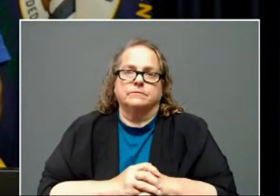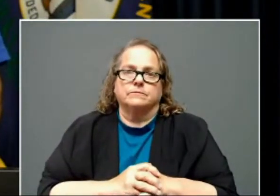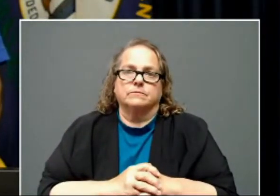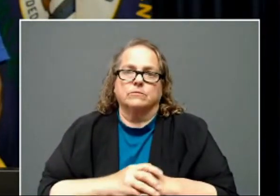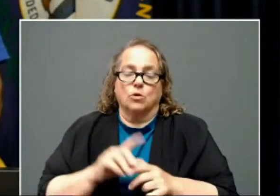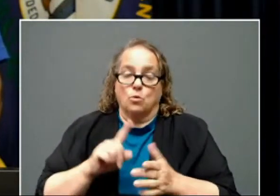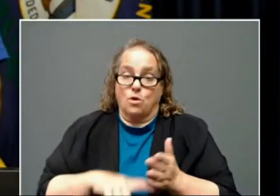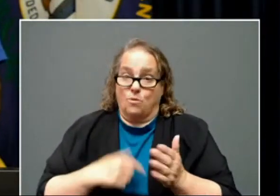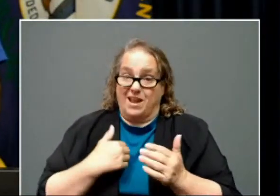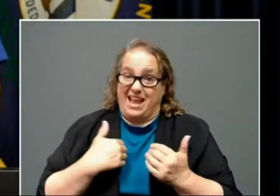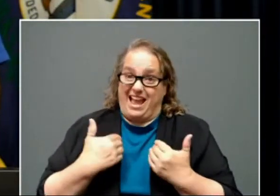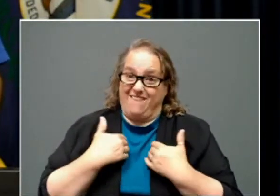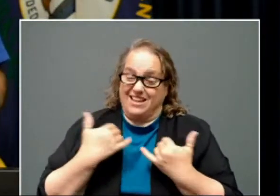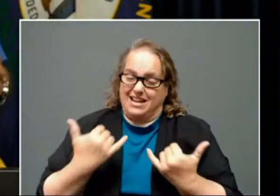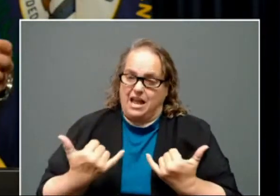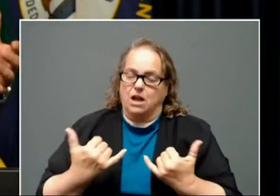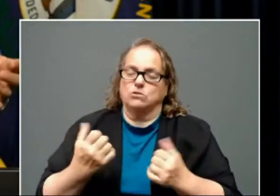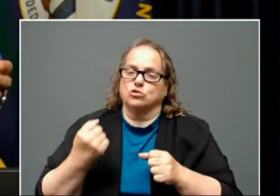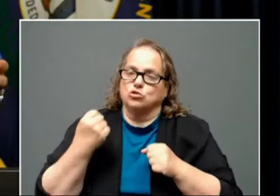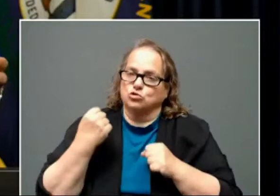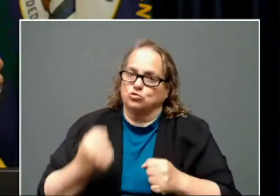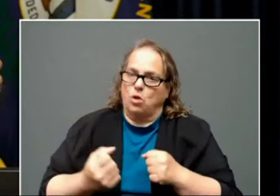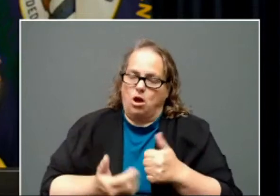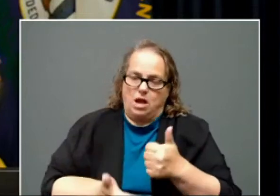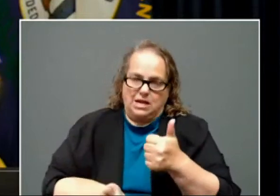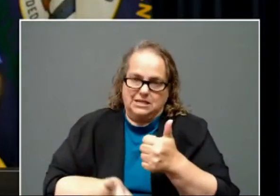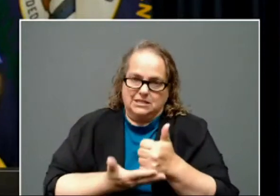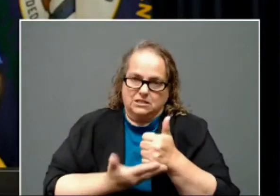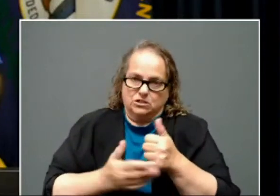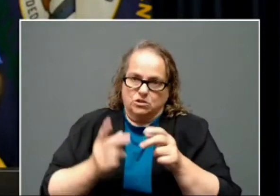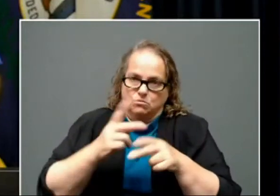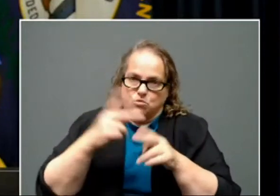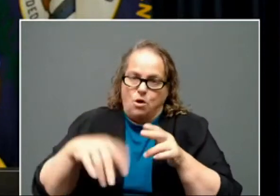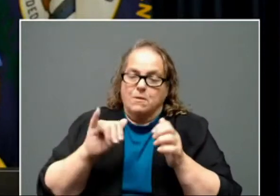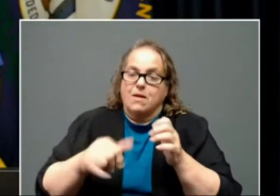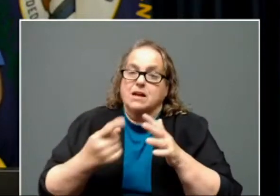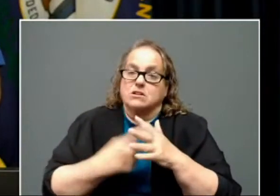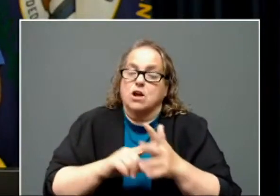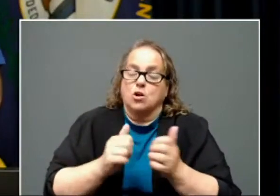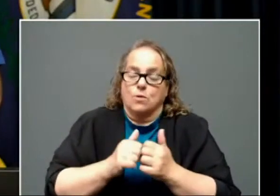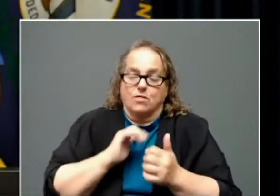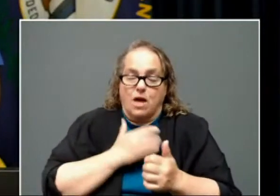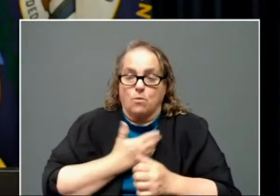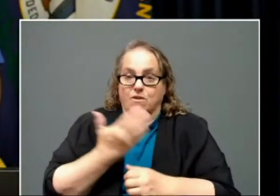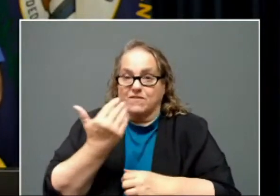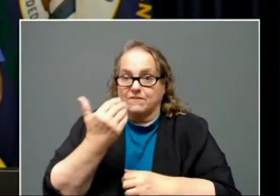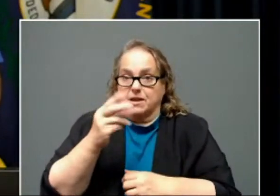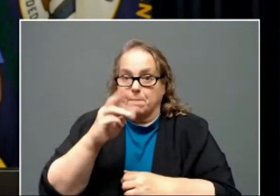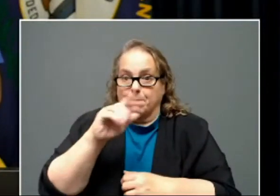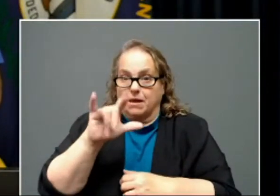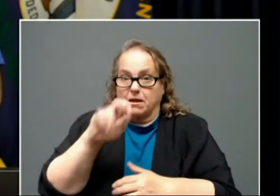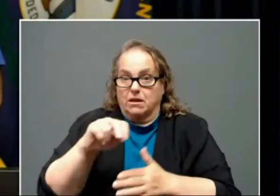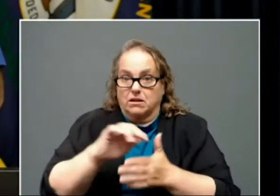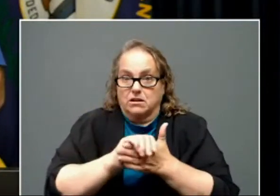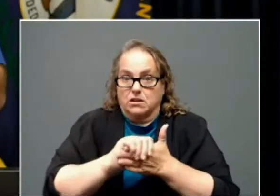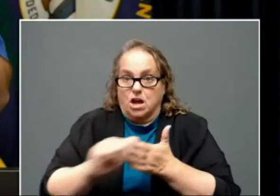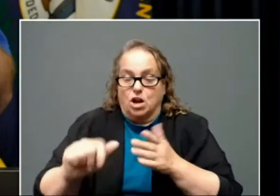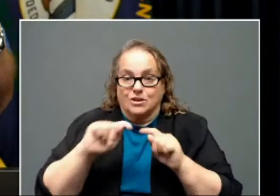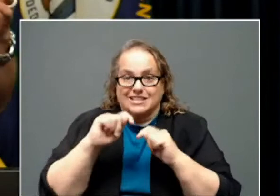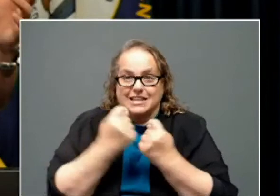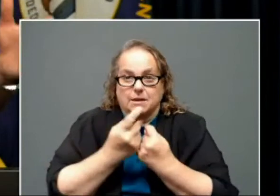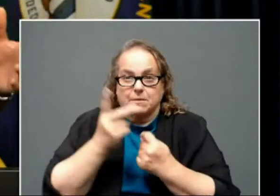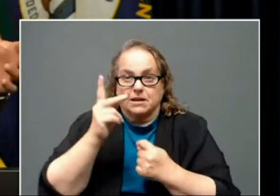assistance program that started with our $15 million Team Kentucky Eviction Relief Fund and is now a